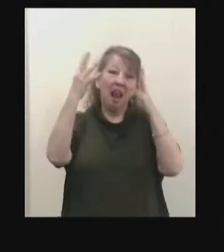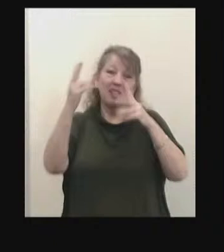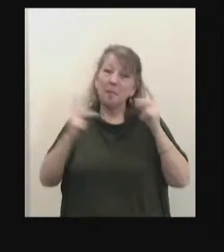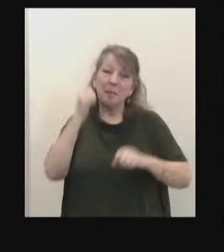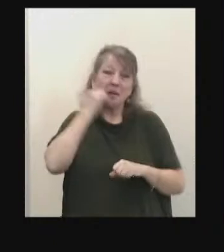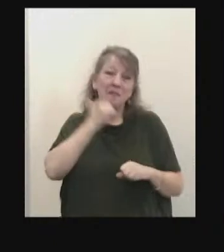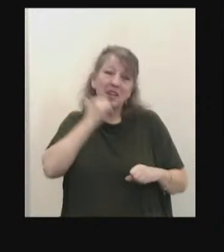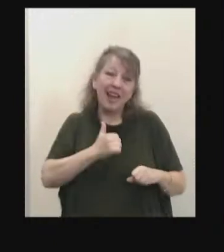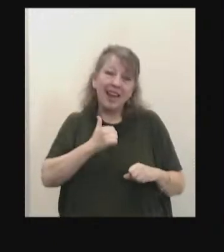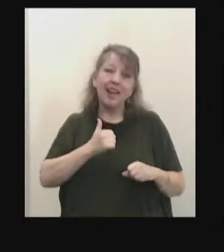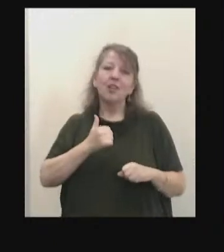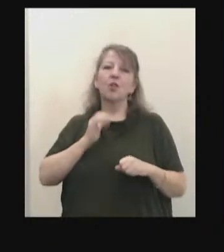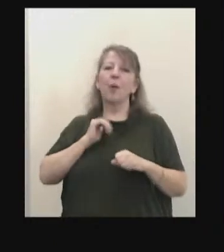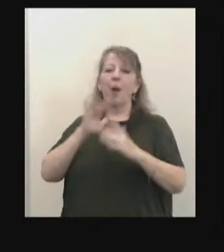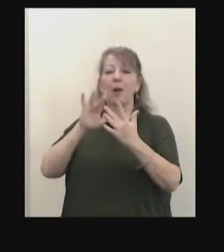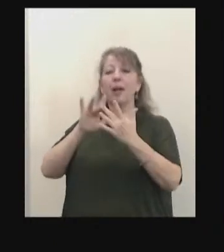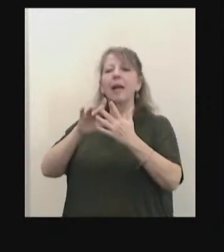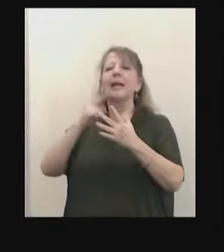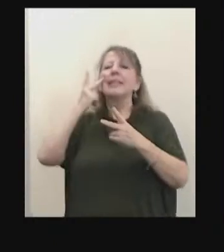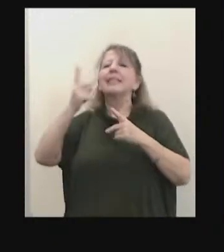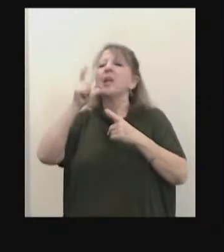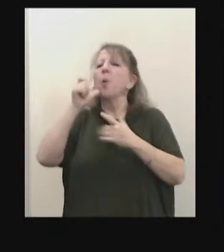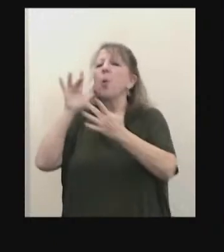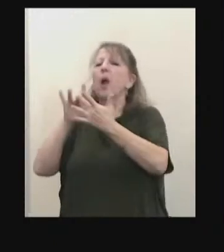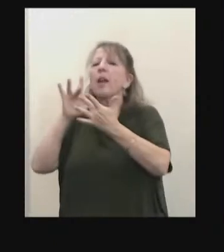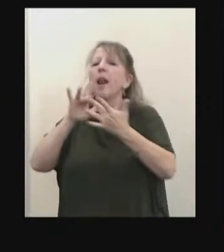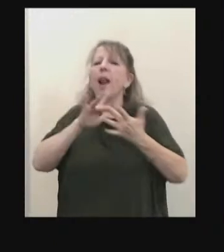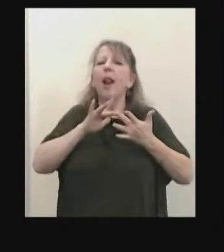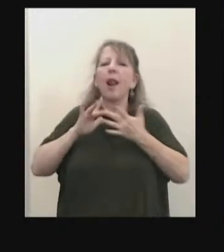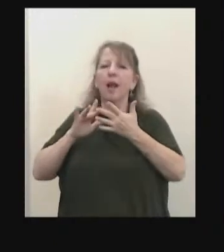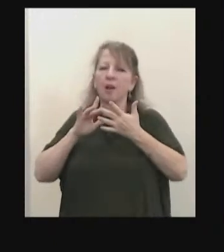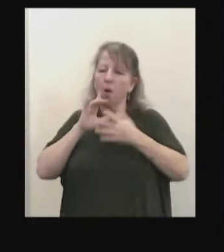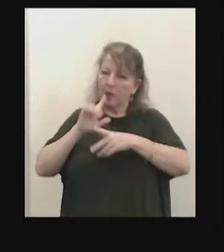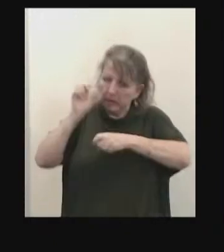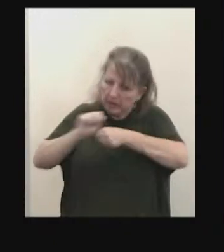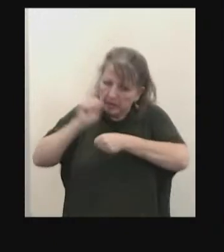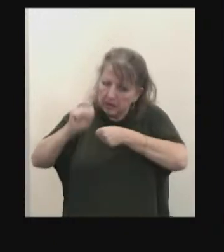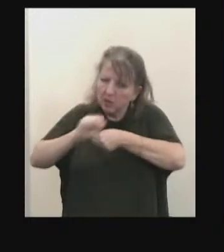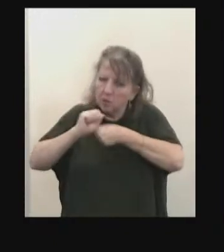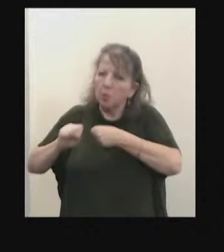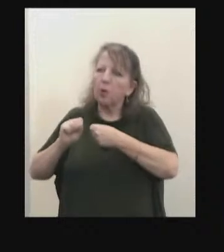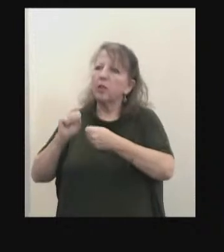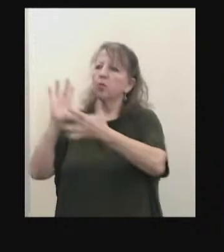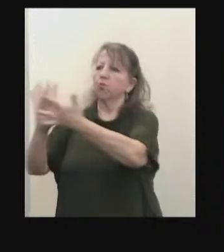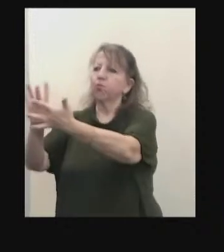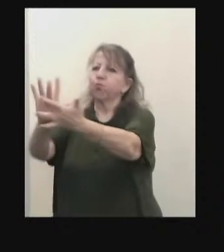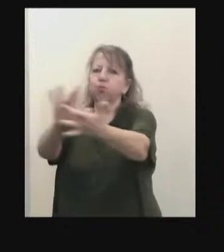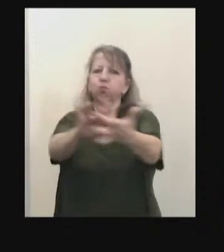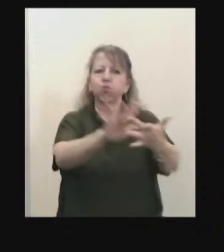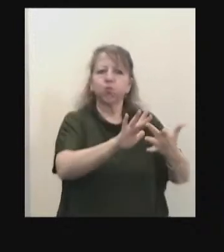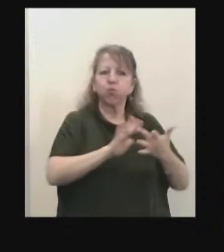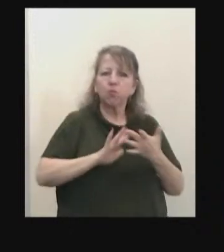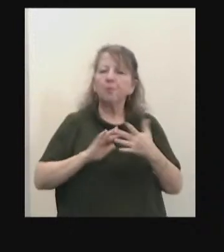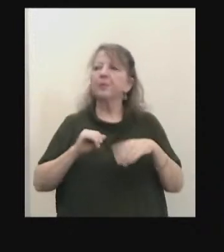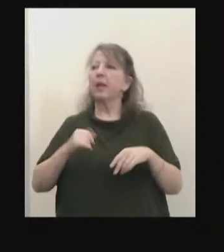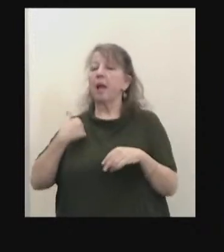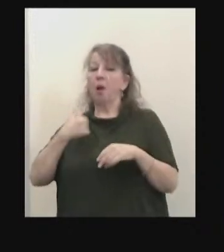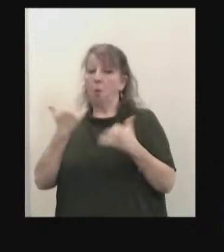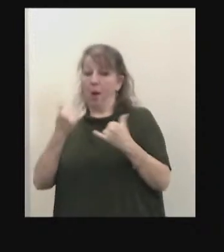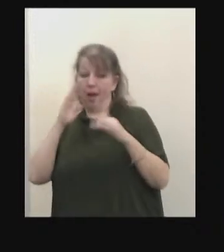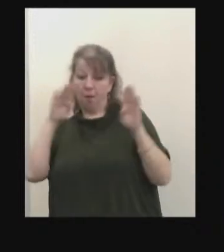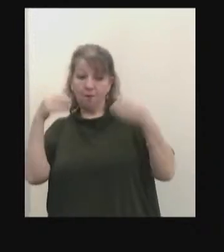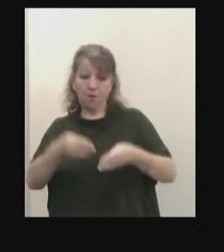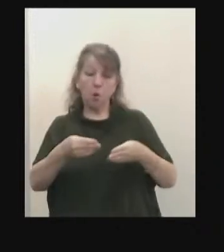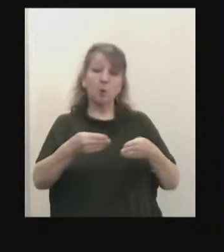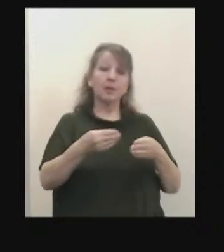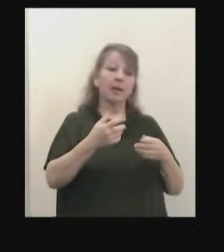COVID-19 contact tracers are working very, very high. And so what we're doing, we're focusing on right now, because the number of cases are